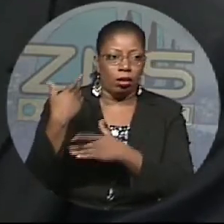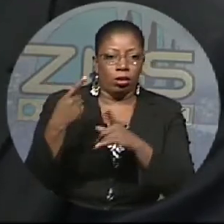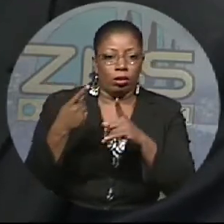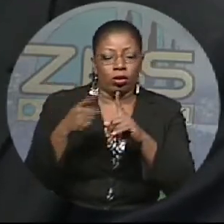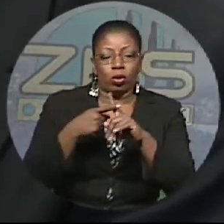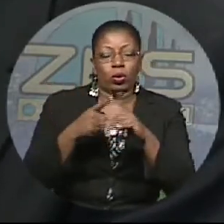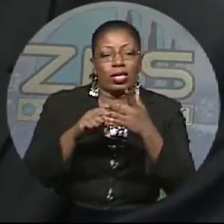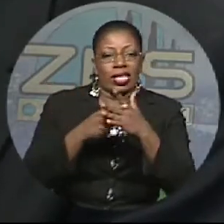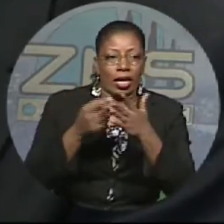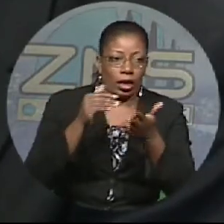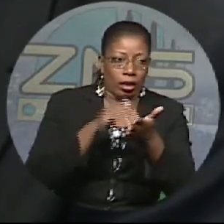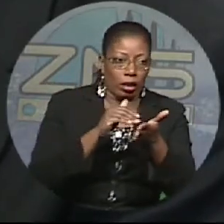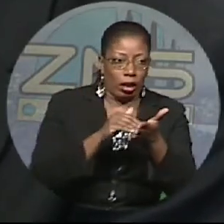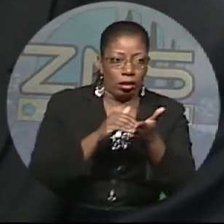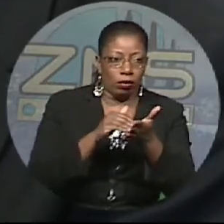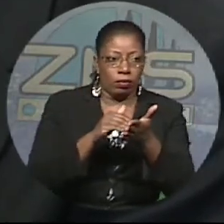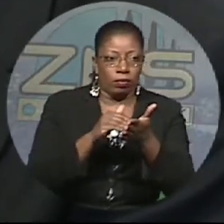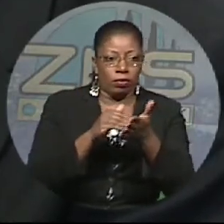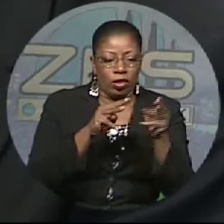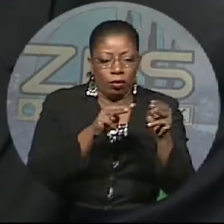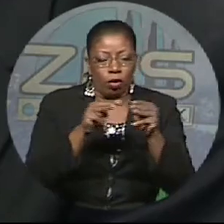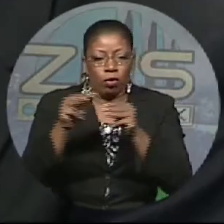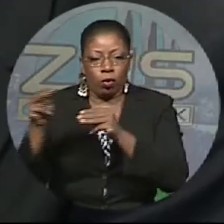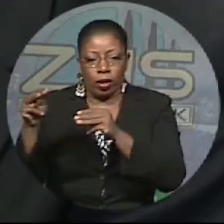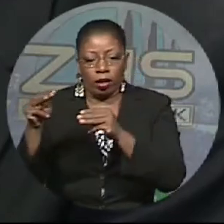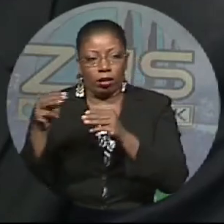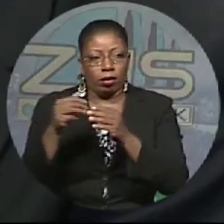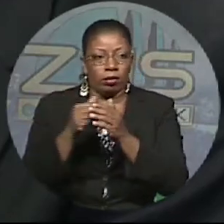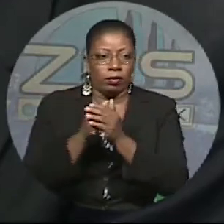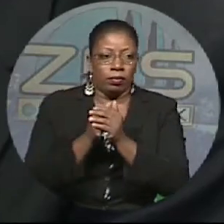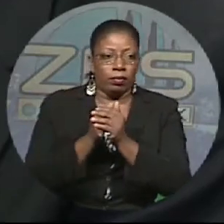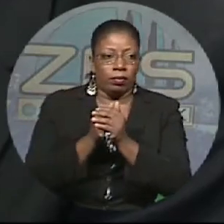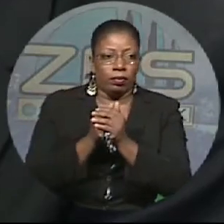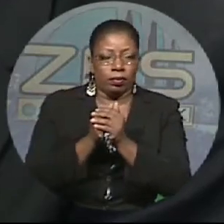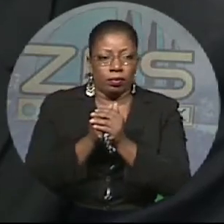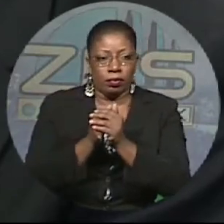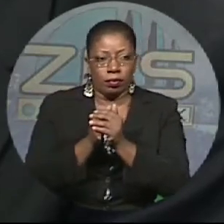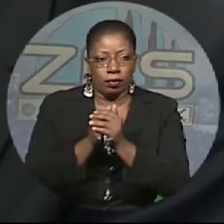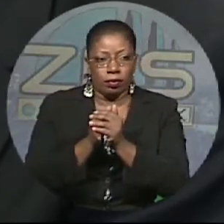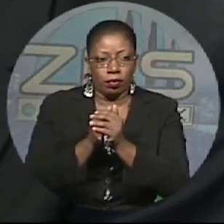to the drawing board because I had stepped away from the drawing board for 2.5 years.